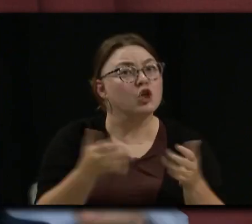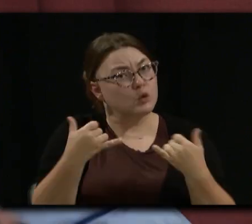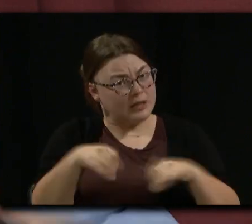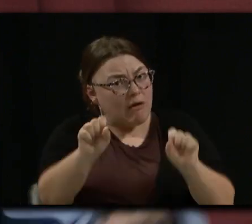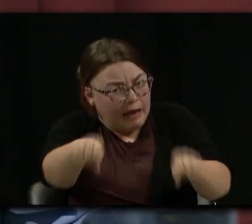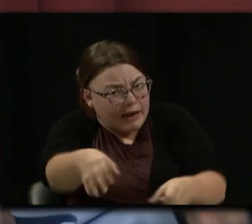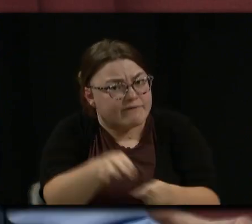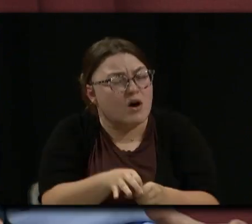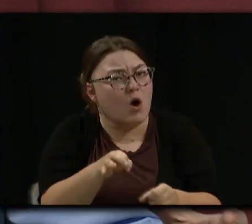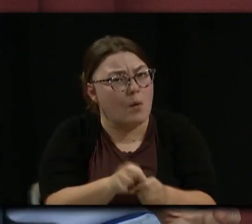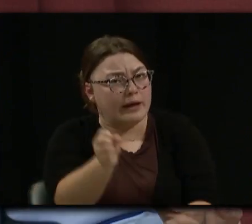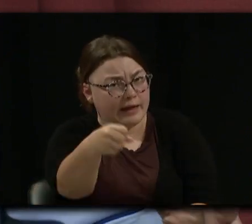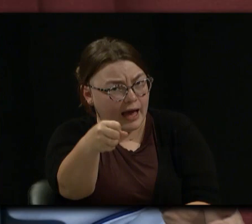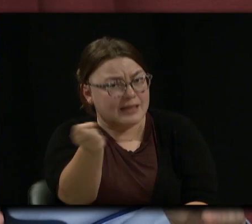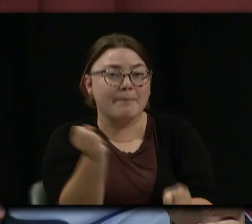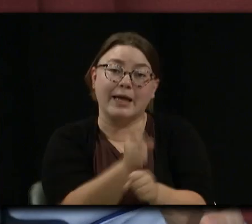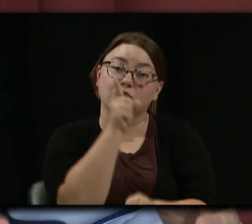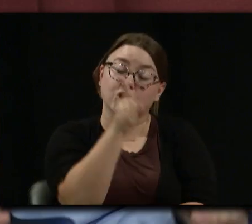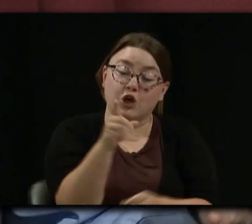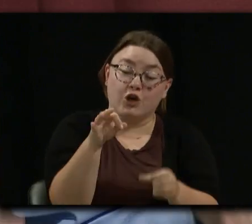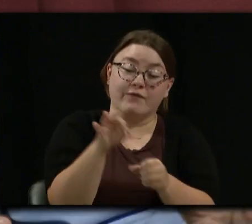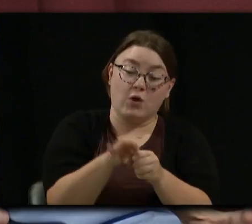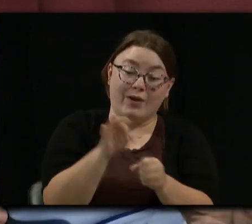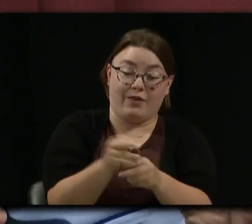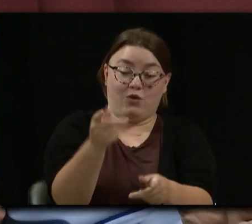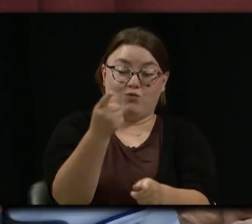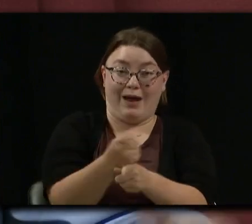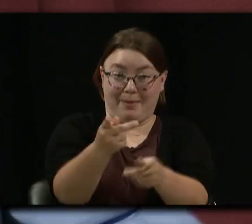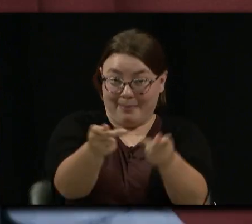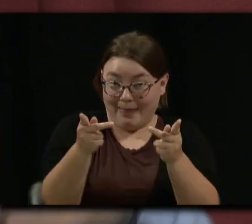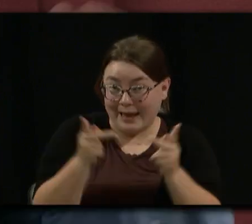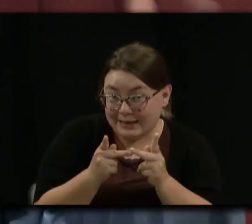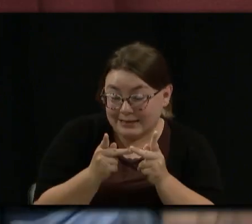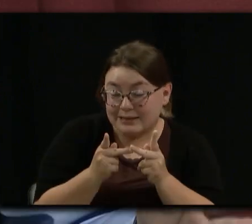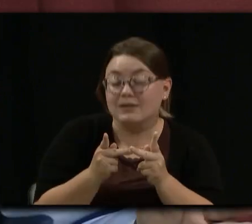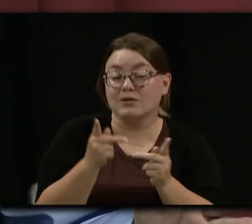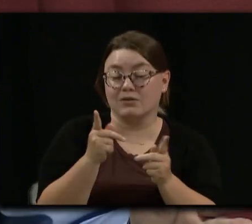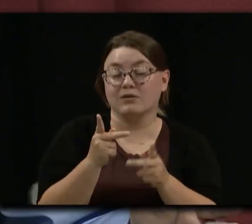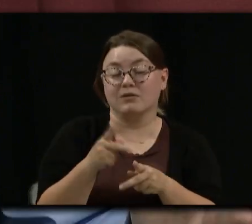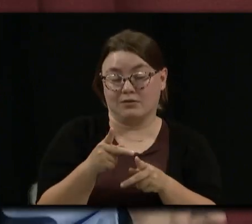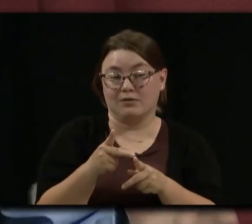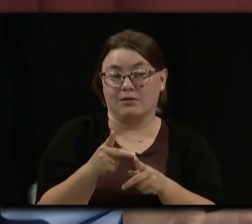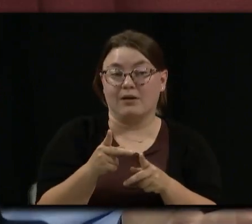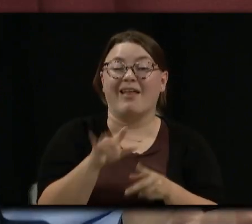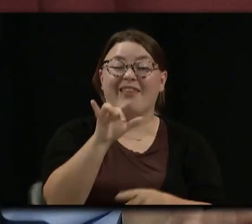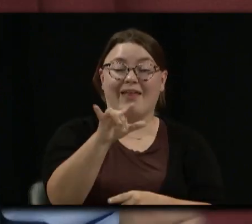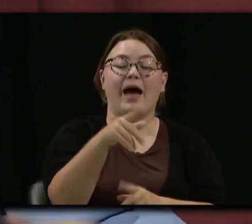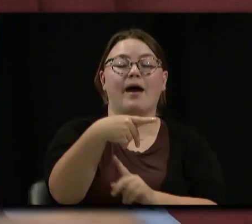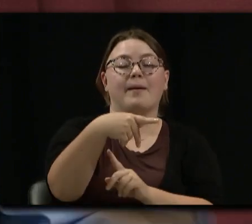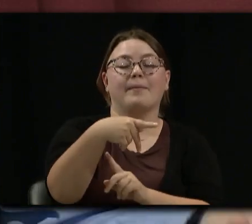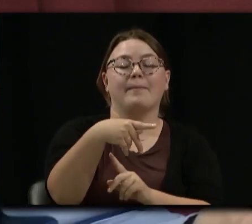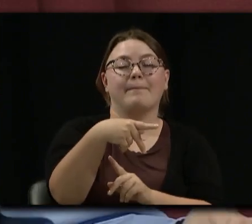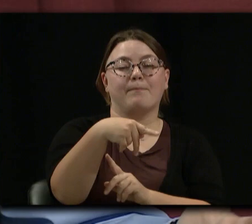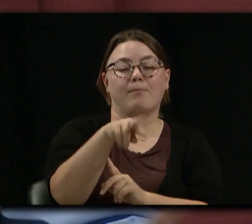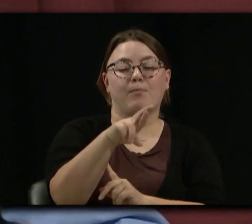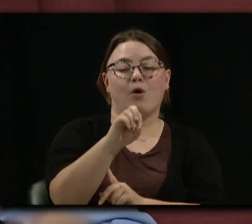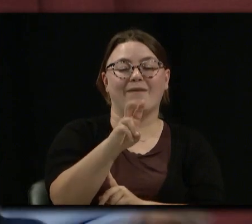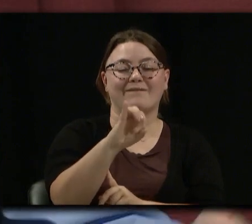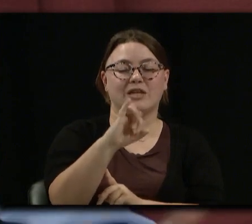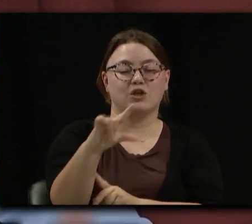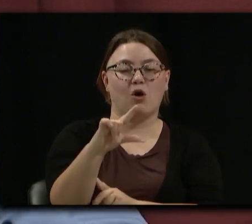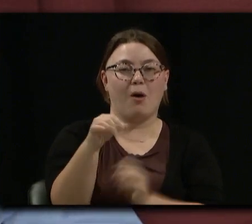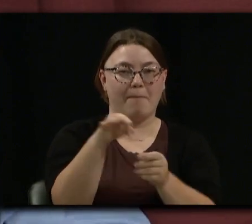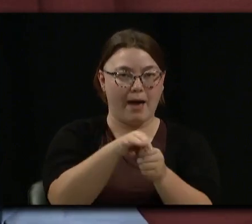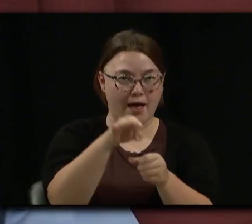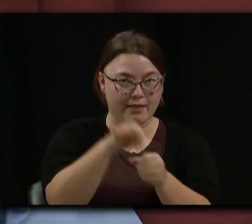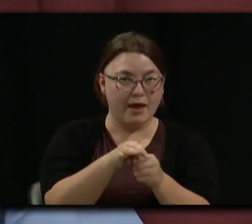as long as you're voting in the right polling location, the right precinct. It'll still go into a provisional ballot. All we have to do is confirm